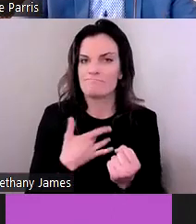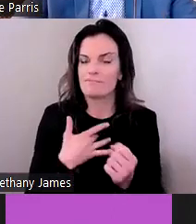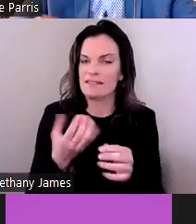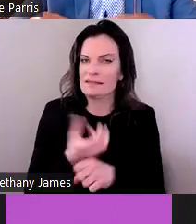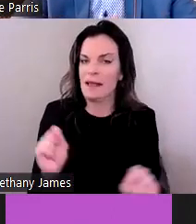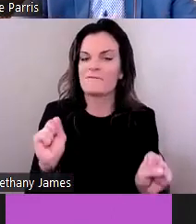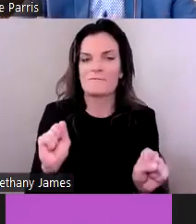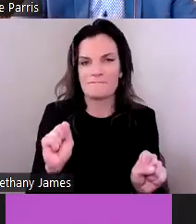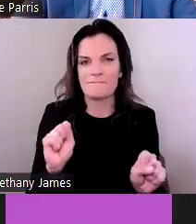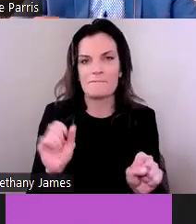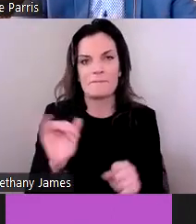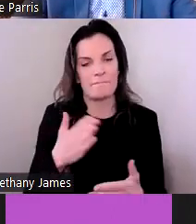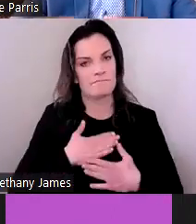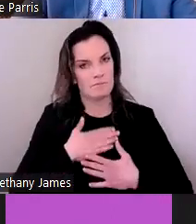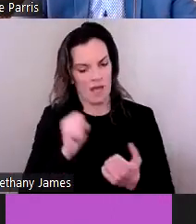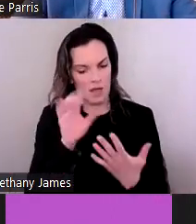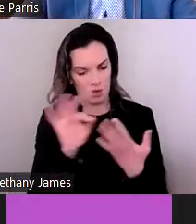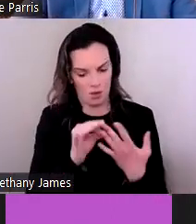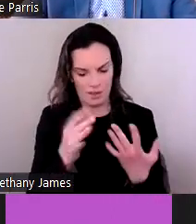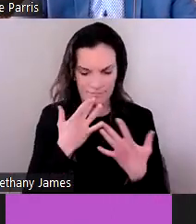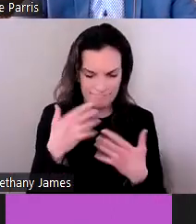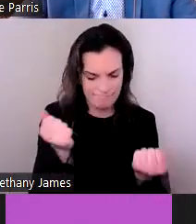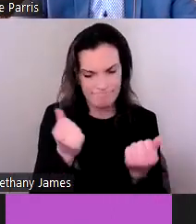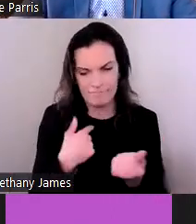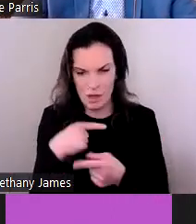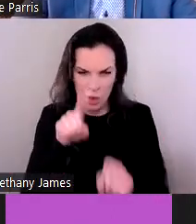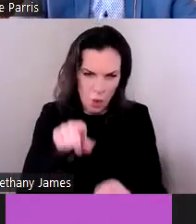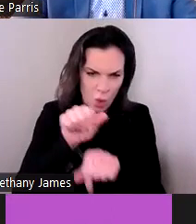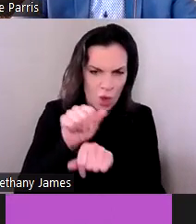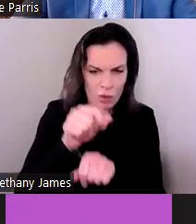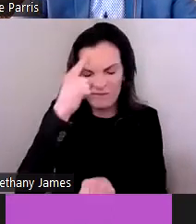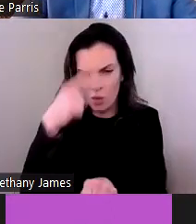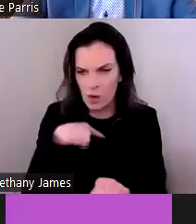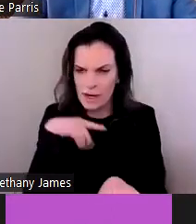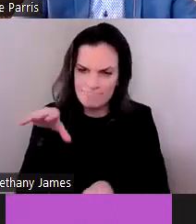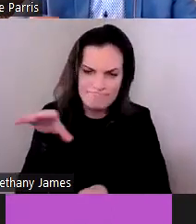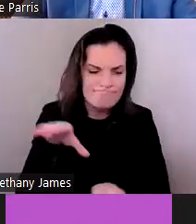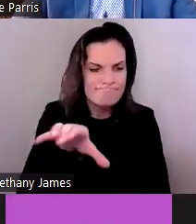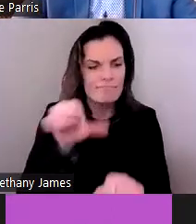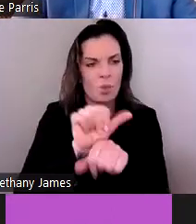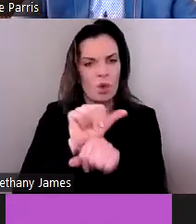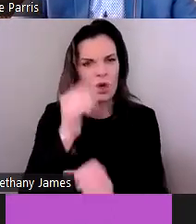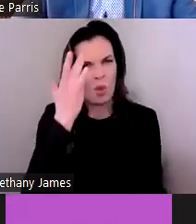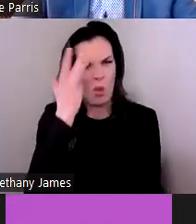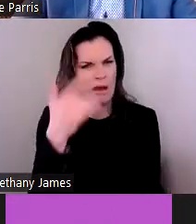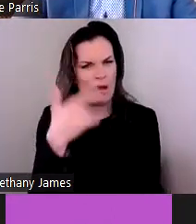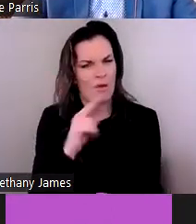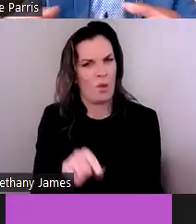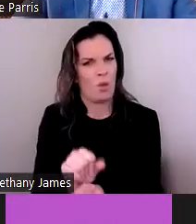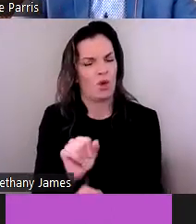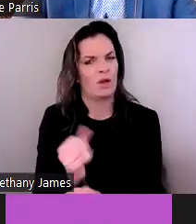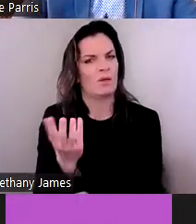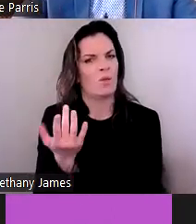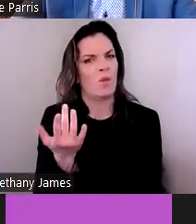to understand what are our goals at work. Why are we at work? What are we here to do? And are we meeting our goals? Are we